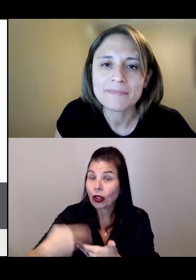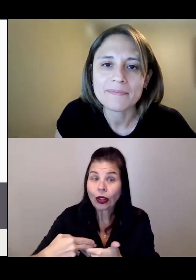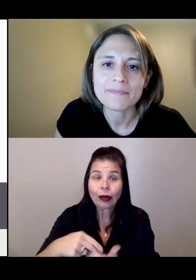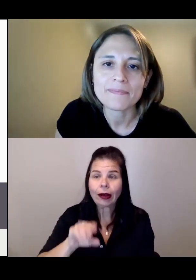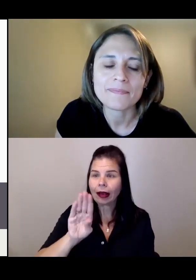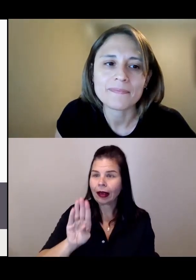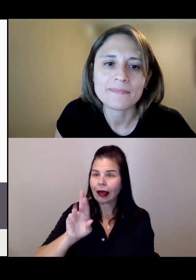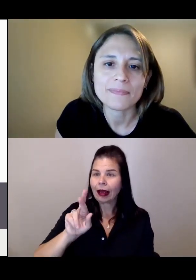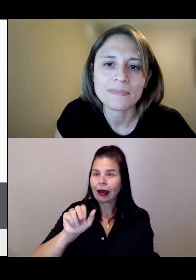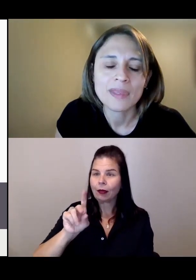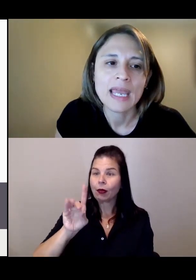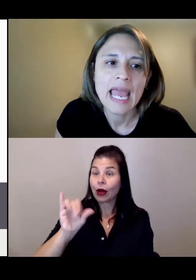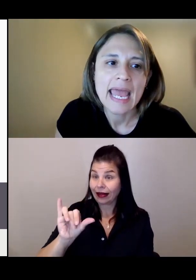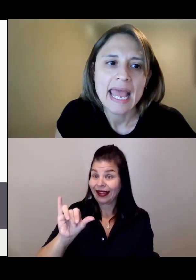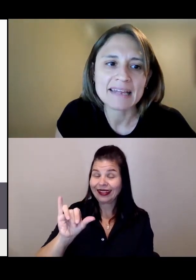Bradley,